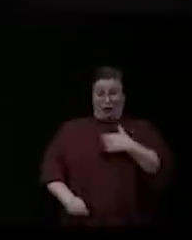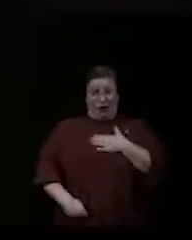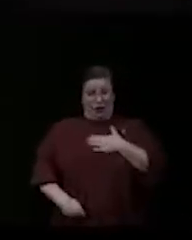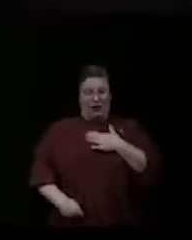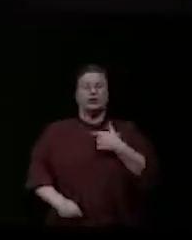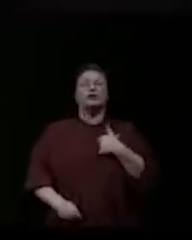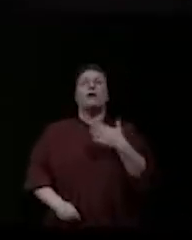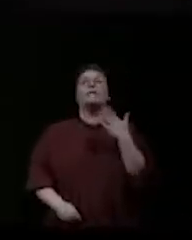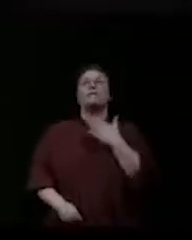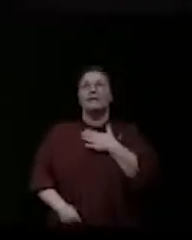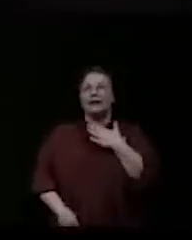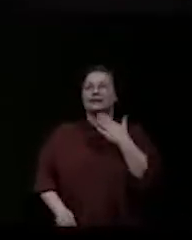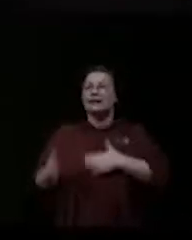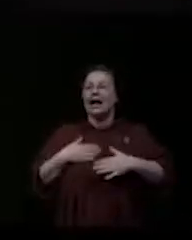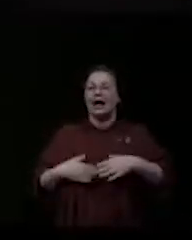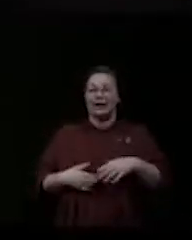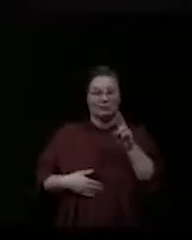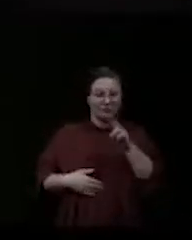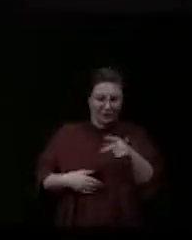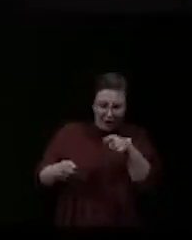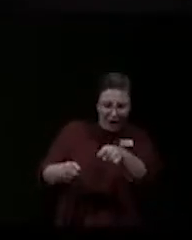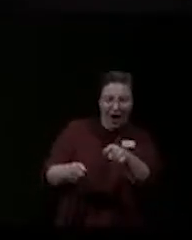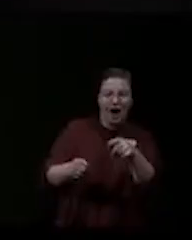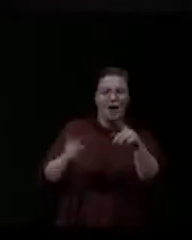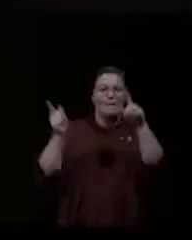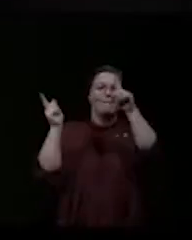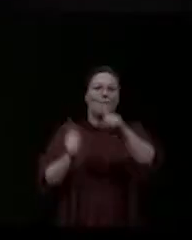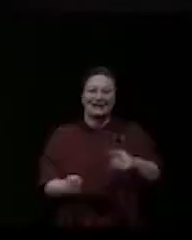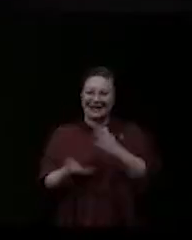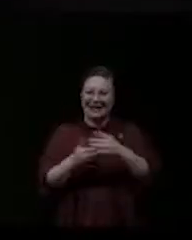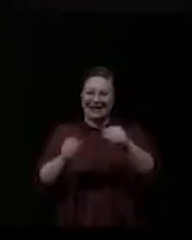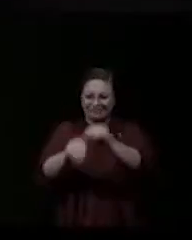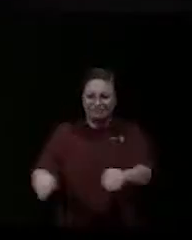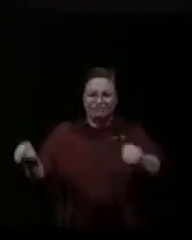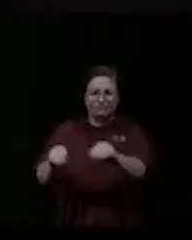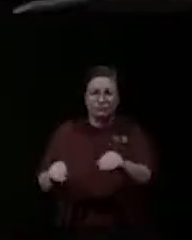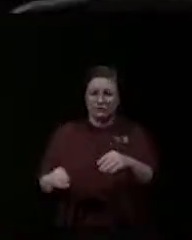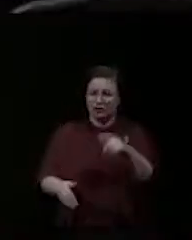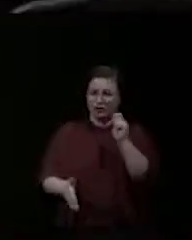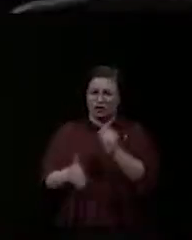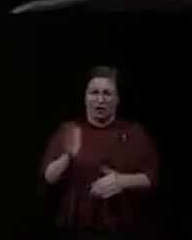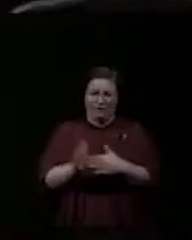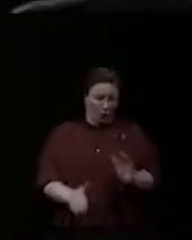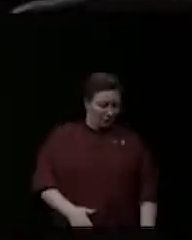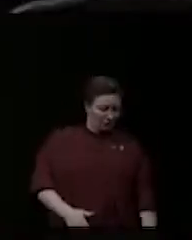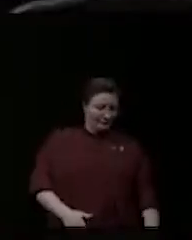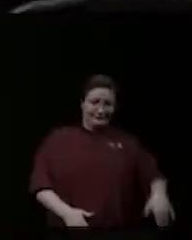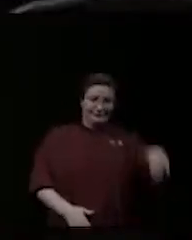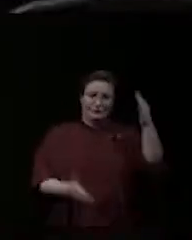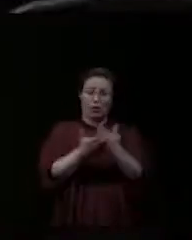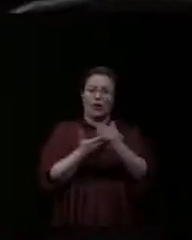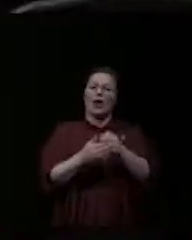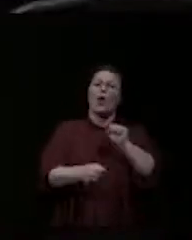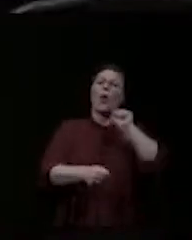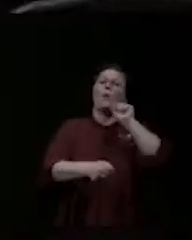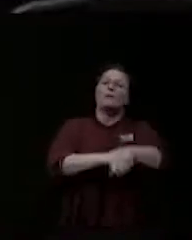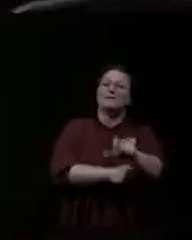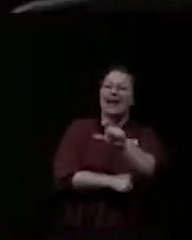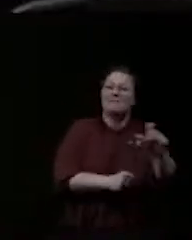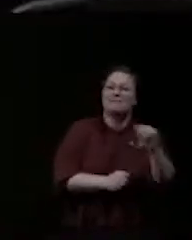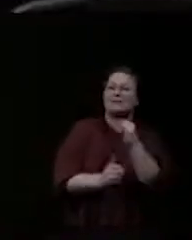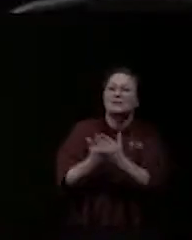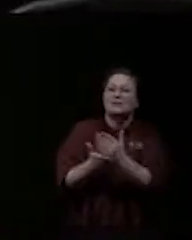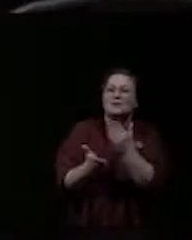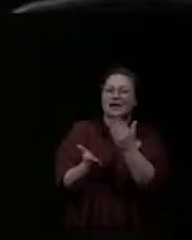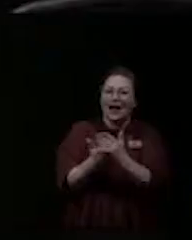I would love to see human rights education starting from a very young age as a compulsory subject and one